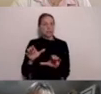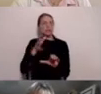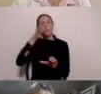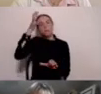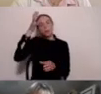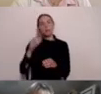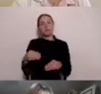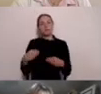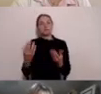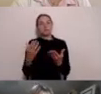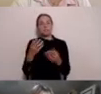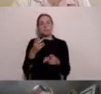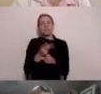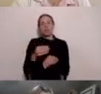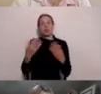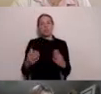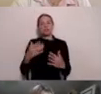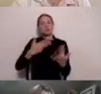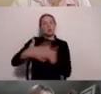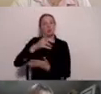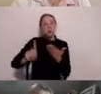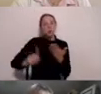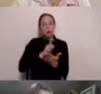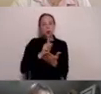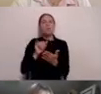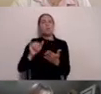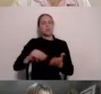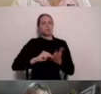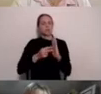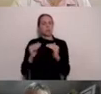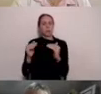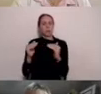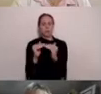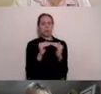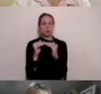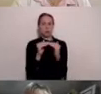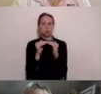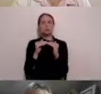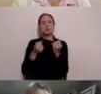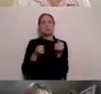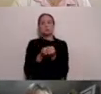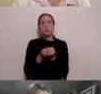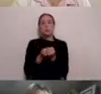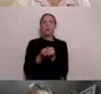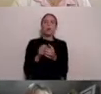hour. These are intended to be peer-to-peer supports around topics like well-being and knowledge and empowerment. They also